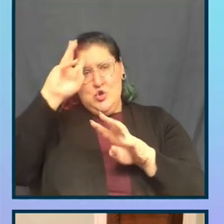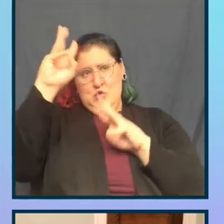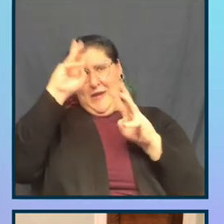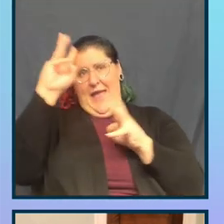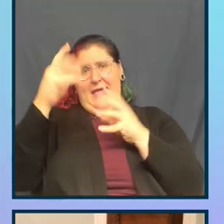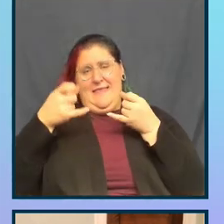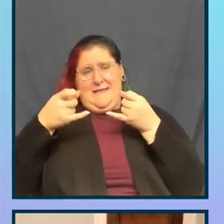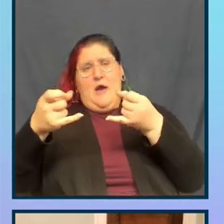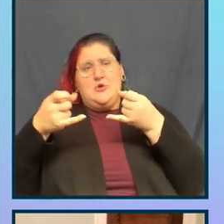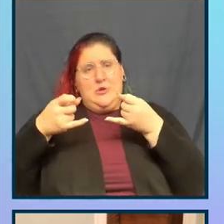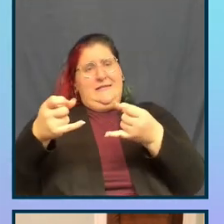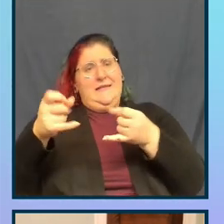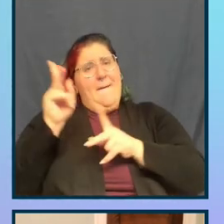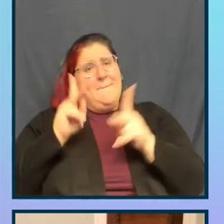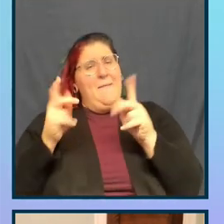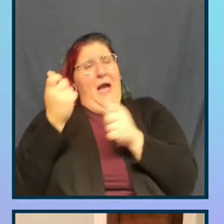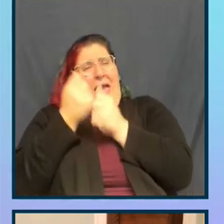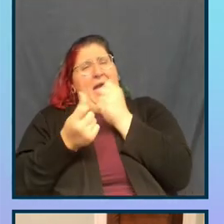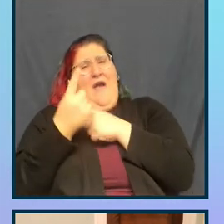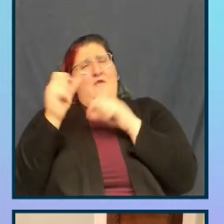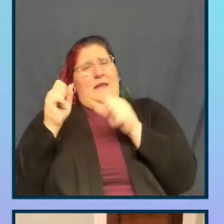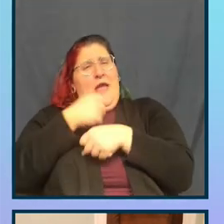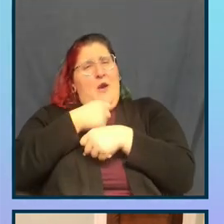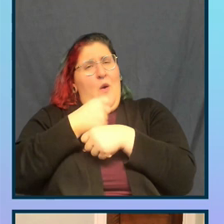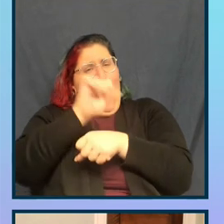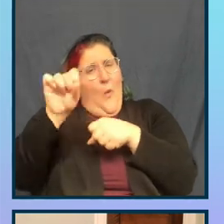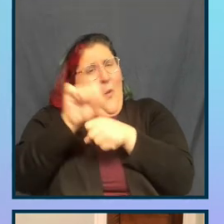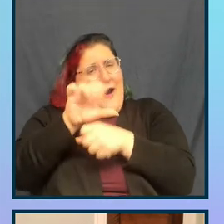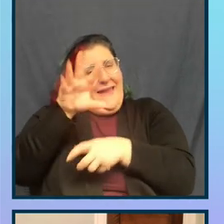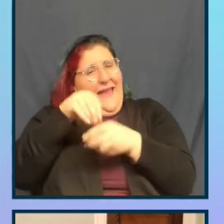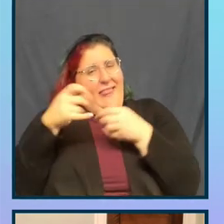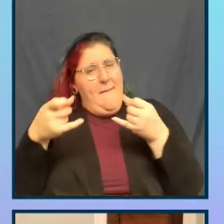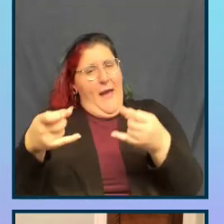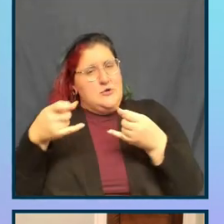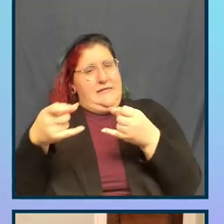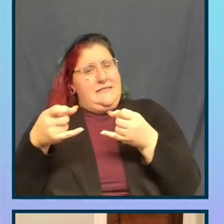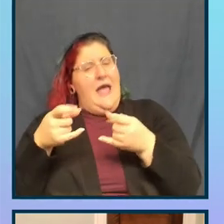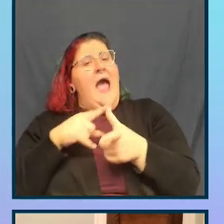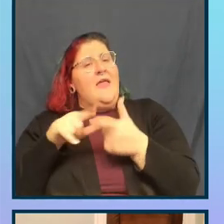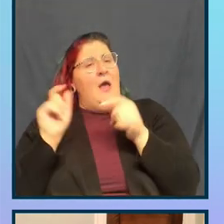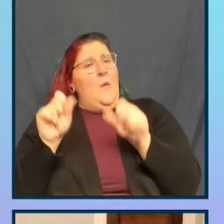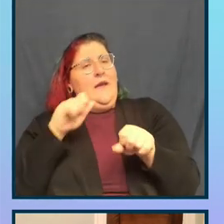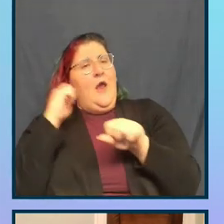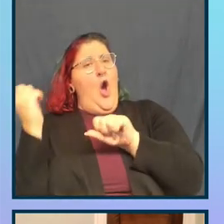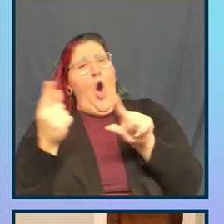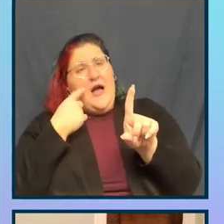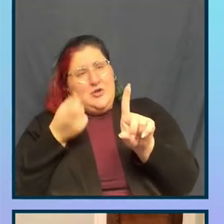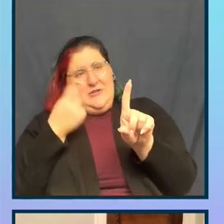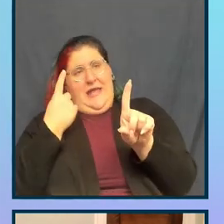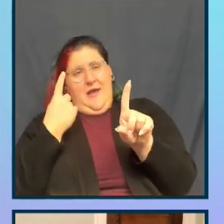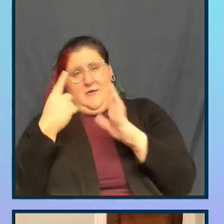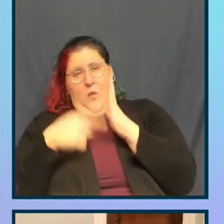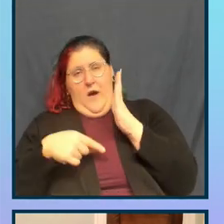so that all technology can do its best to interpret what we are trying to communicate.